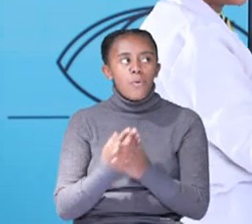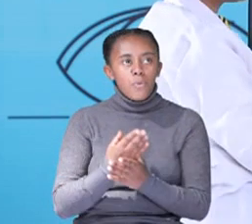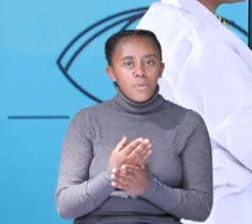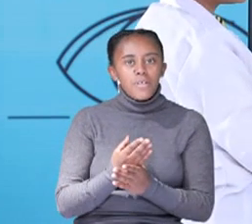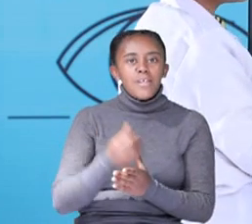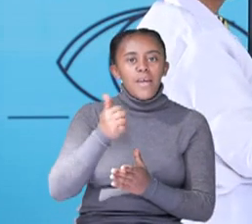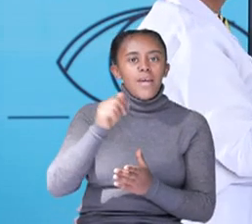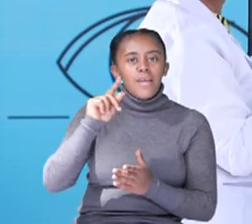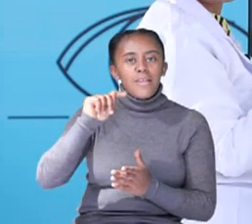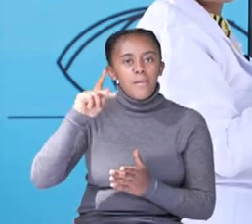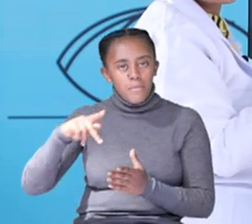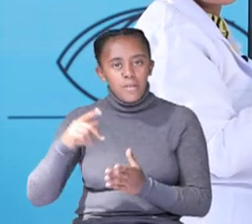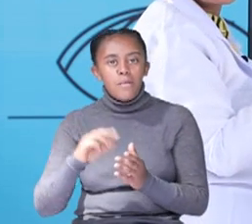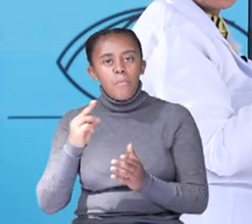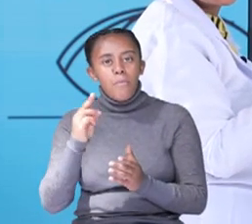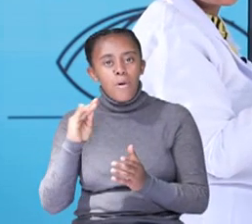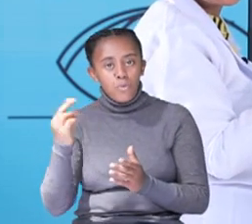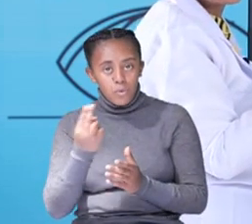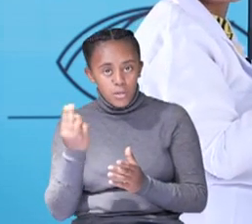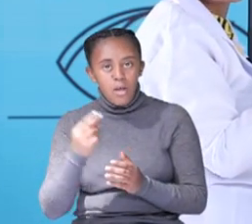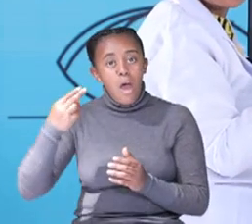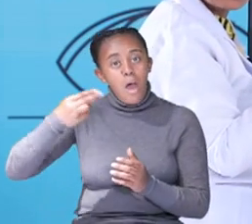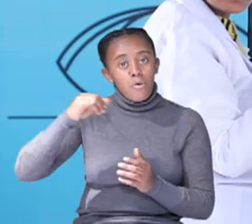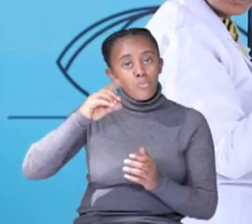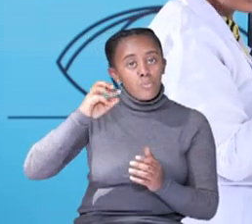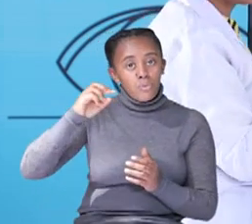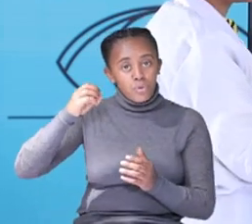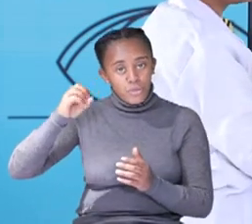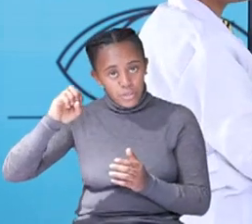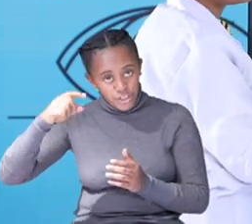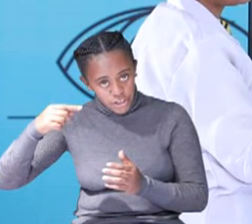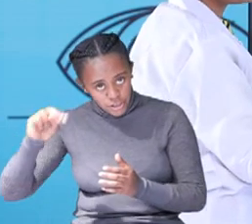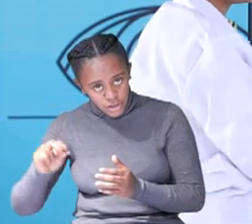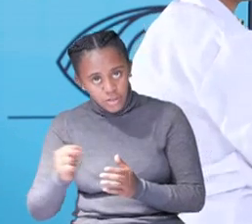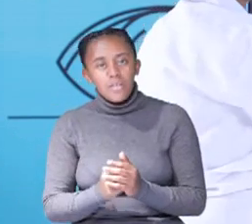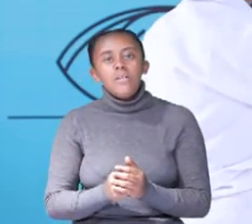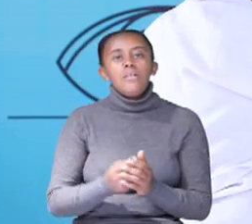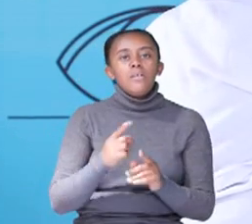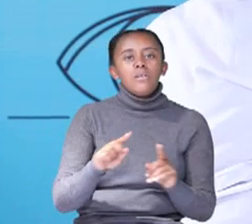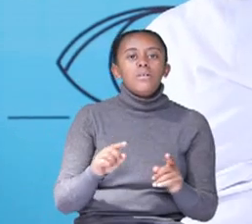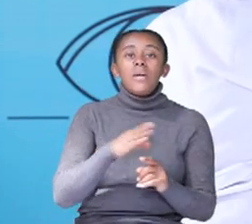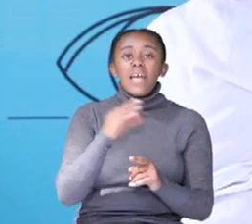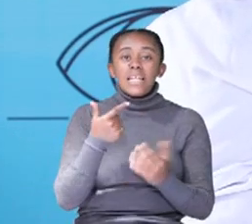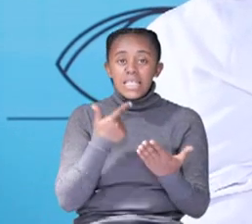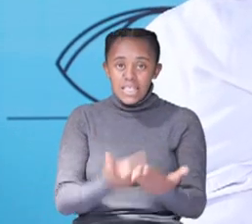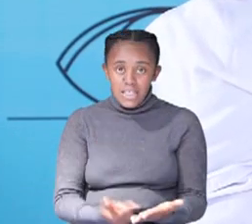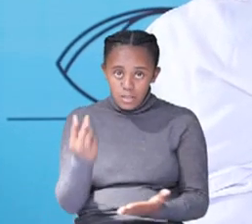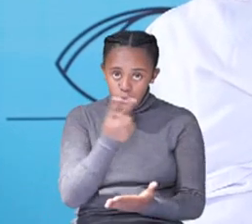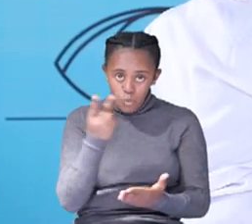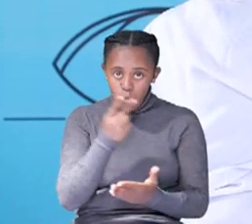produce ATP by using hydrogen that is released from substrates. And these